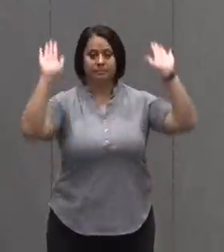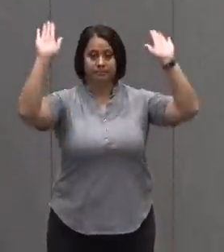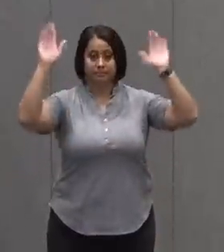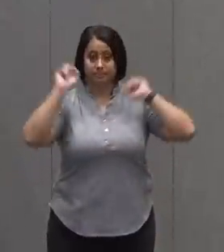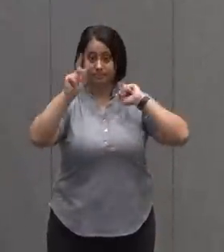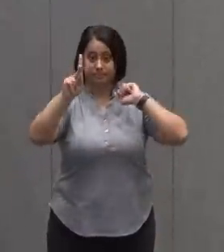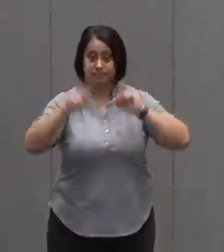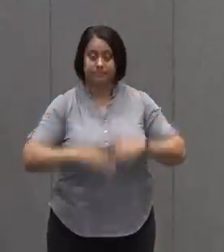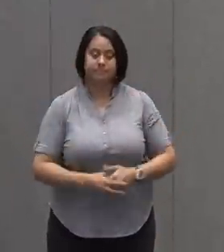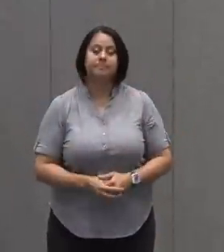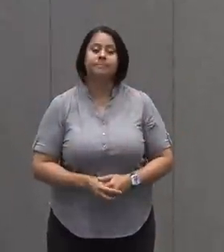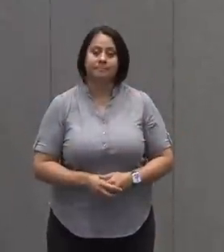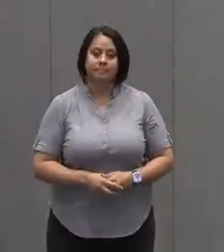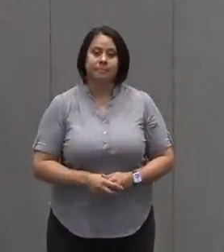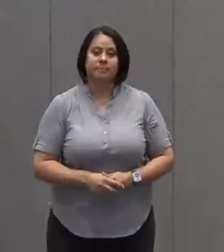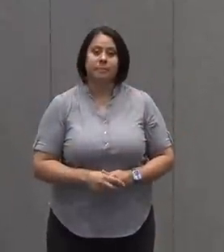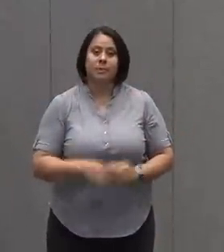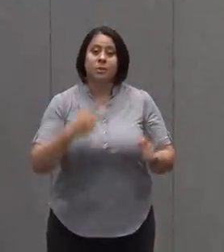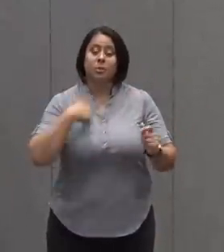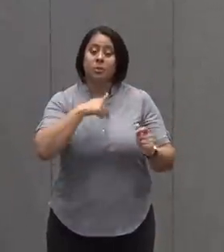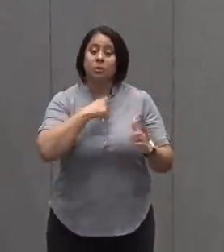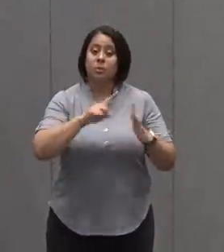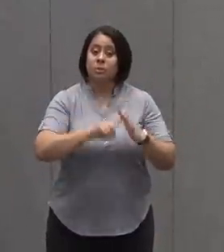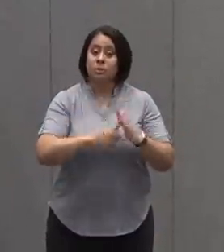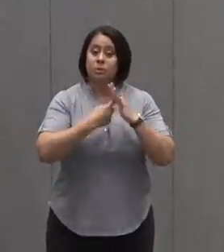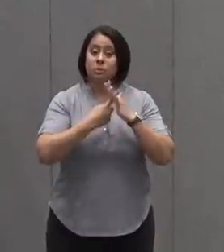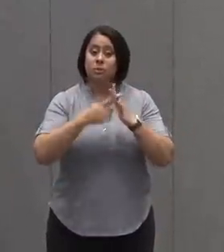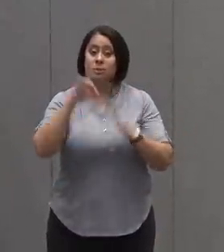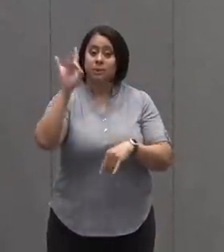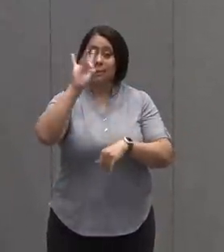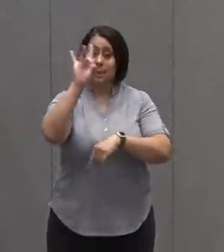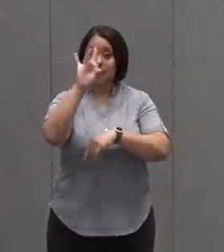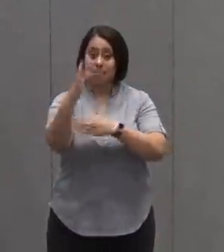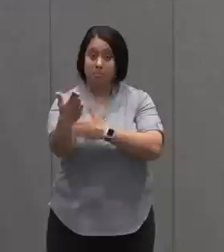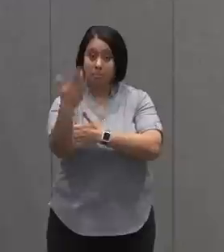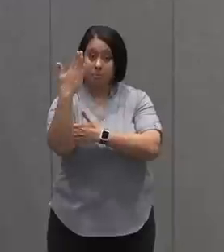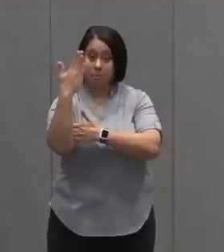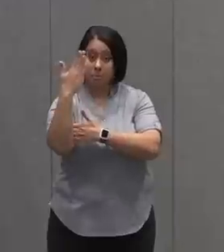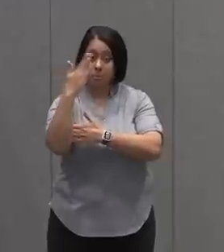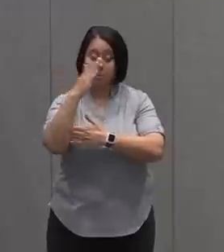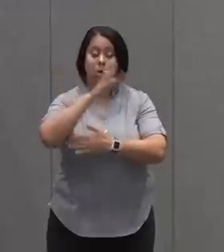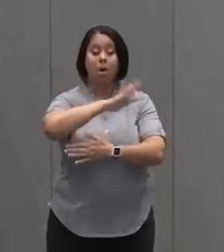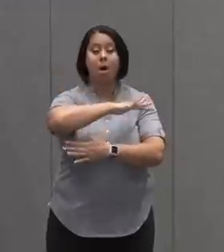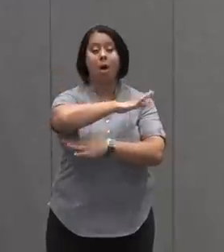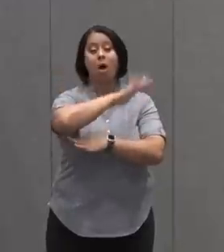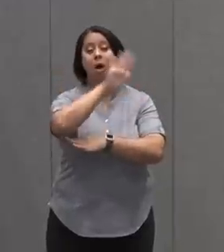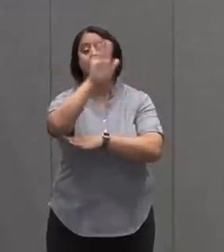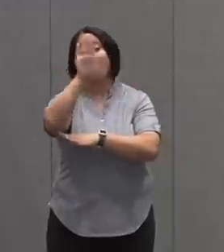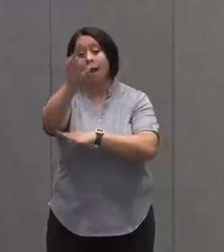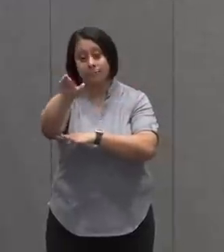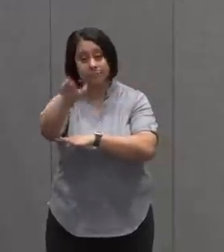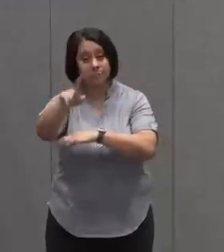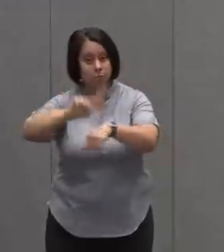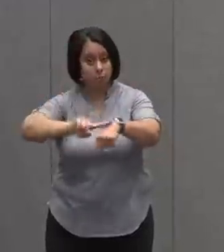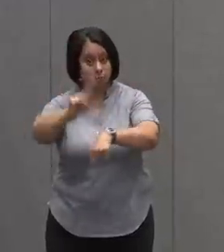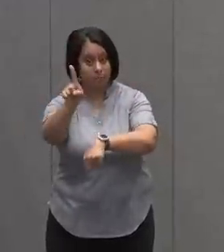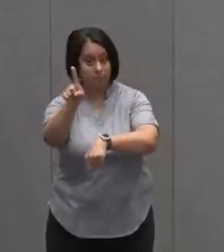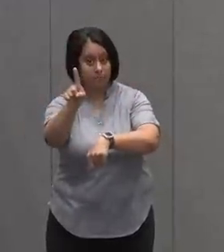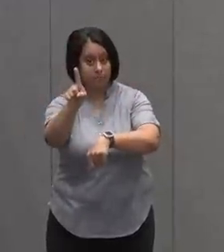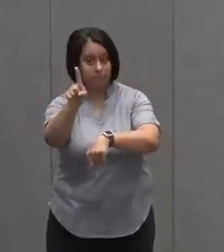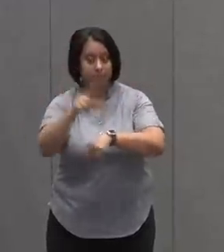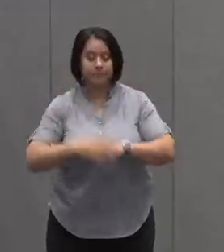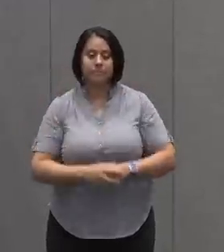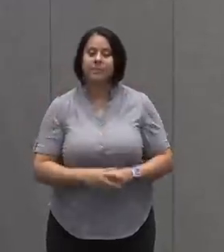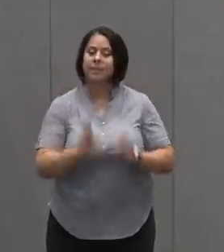okay? So I want to start. We're going to start at 8 a.m., and we're going to go to 1 p.m. So ready? We're going to count by